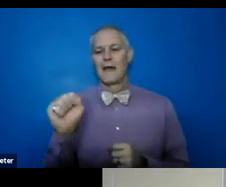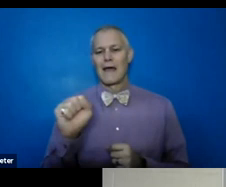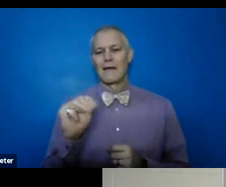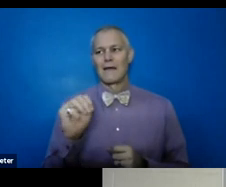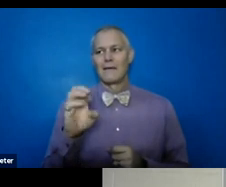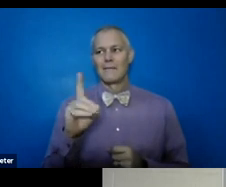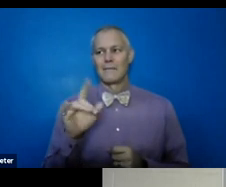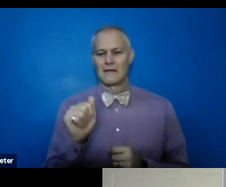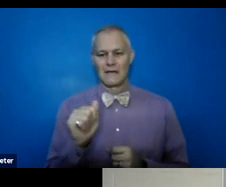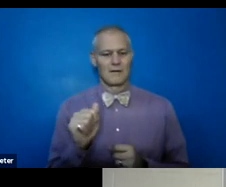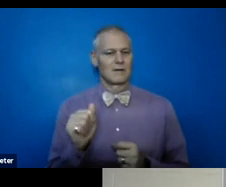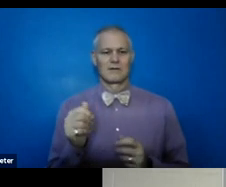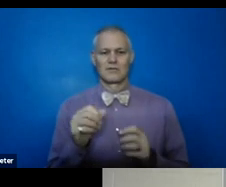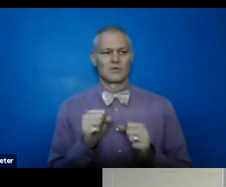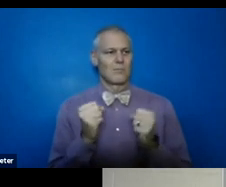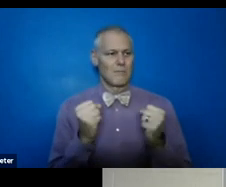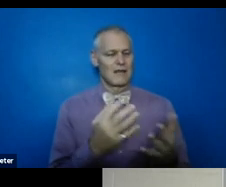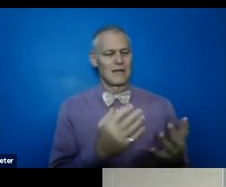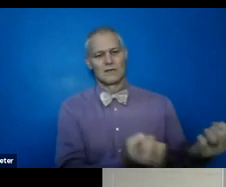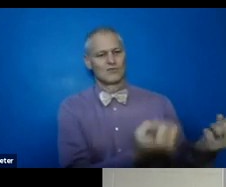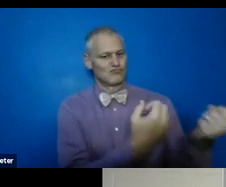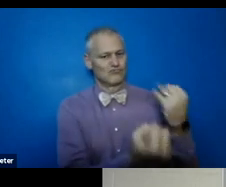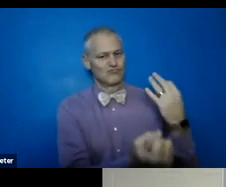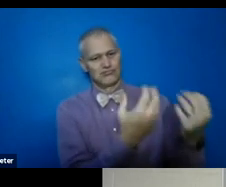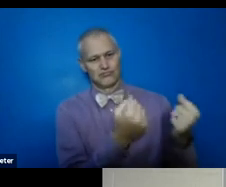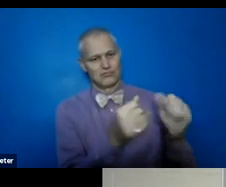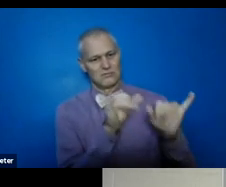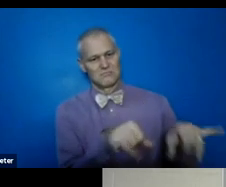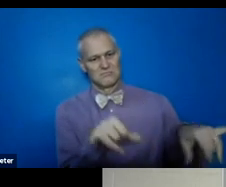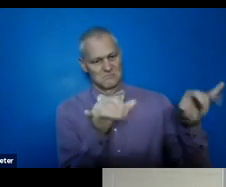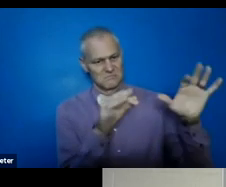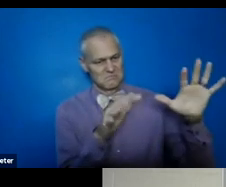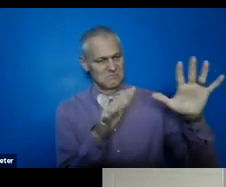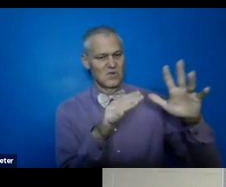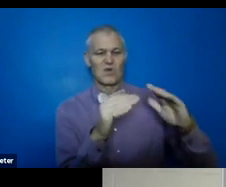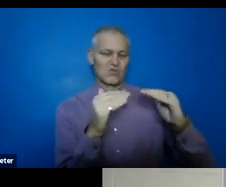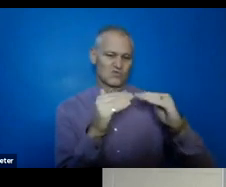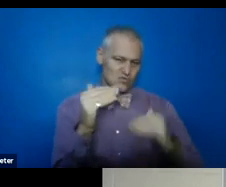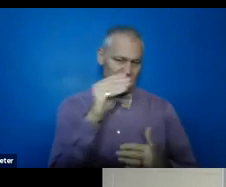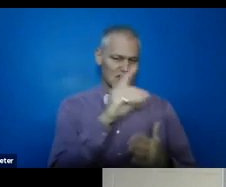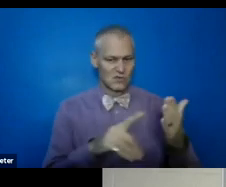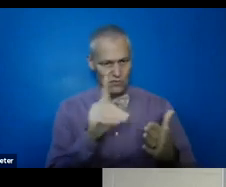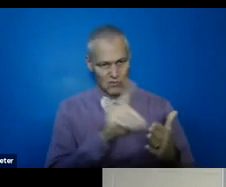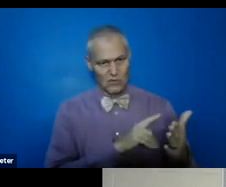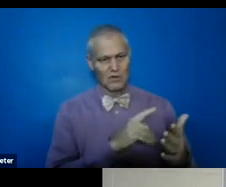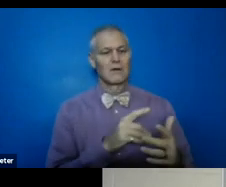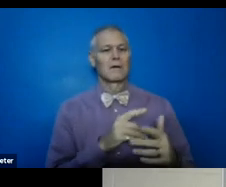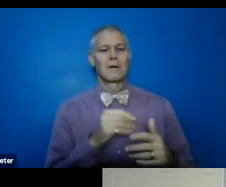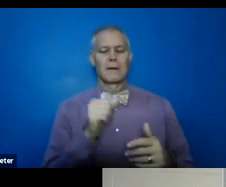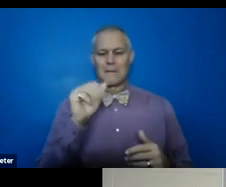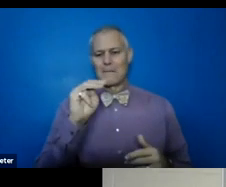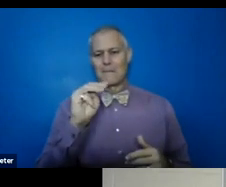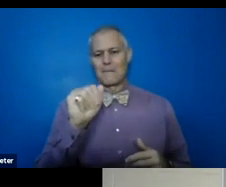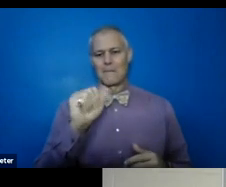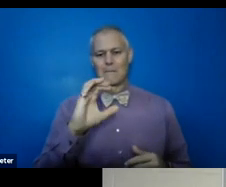mass media, so many just like persistently racist, discriminatory, macho, masculinist, up to